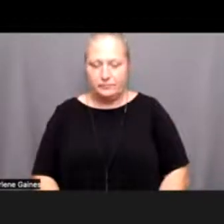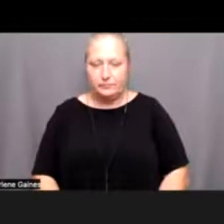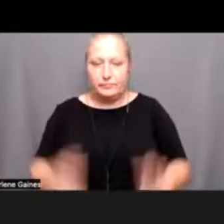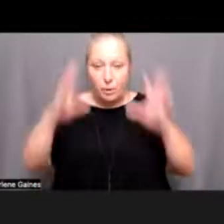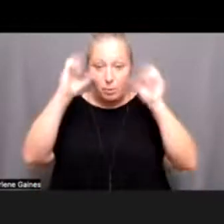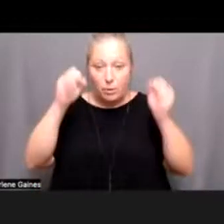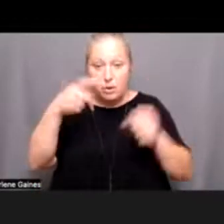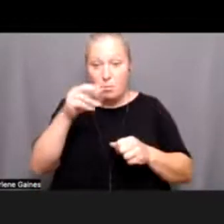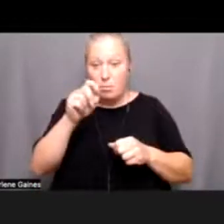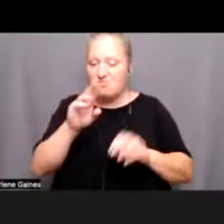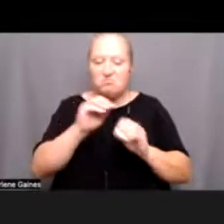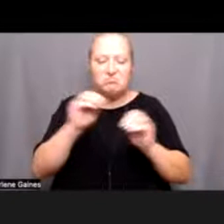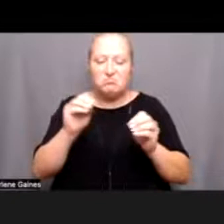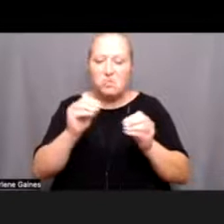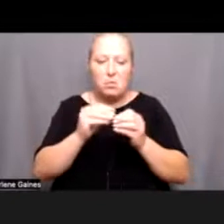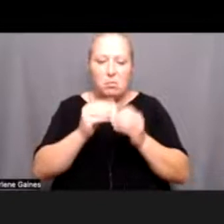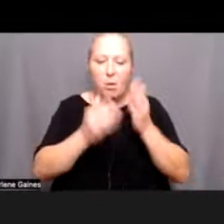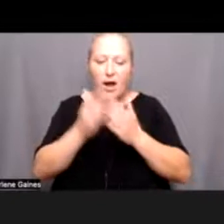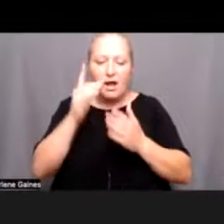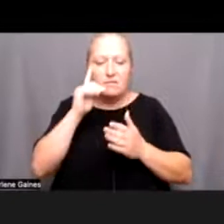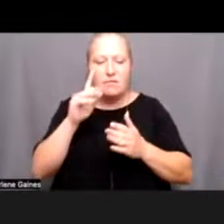President Proctor, there are no other hands for public comment.